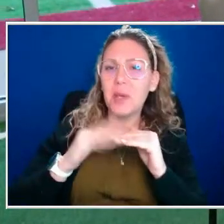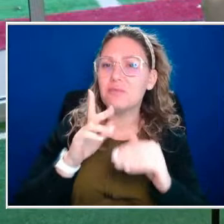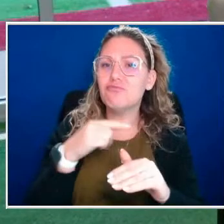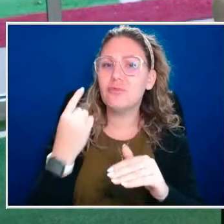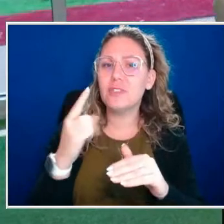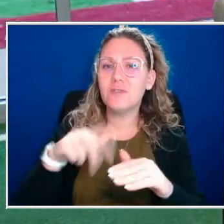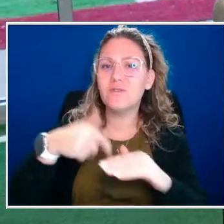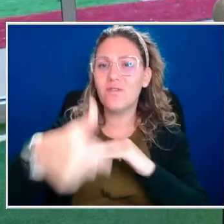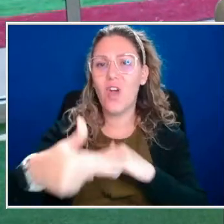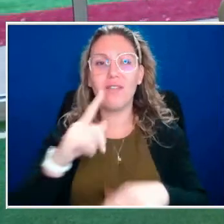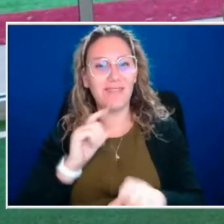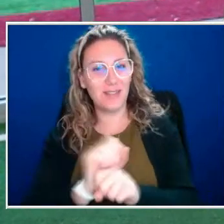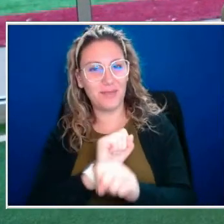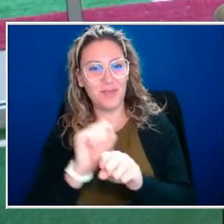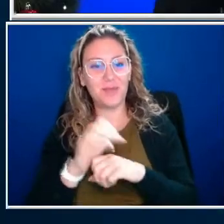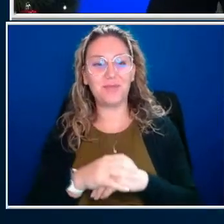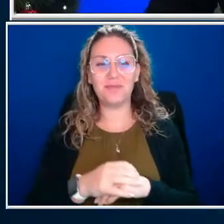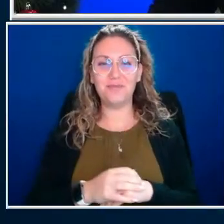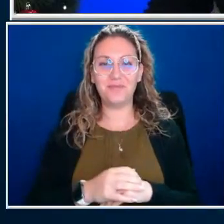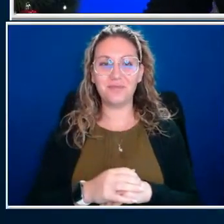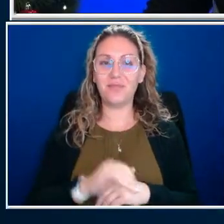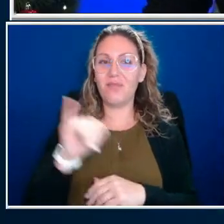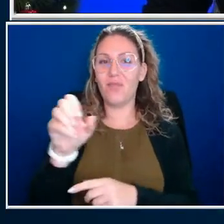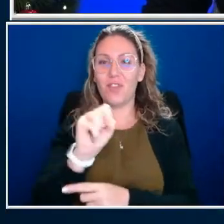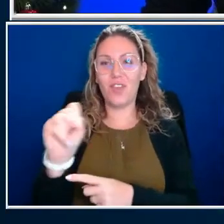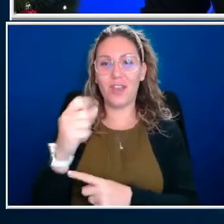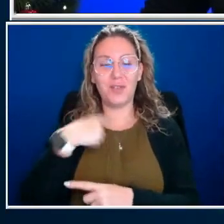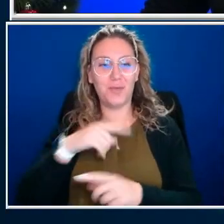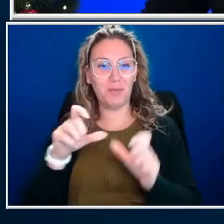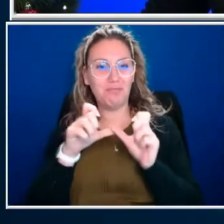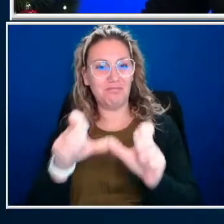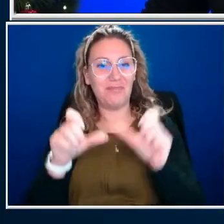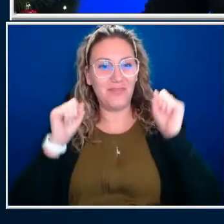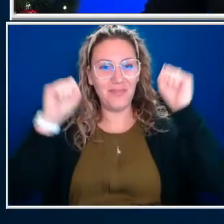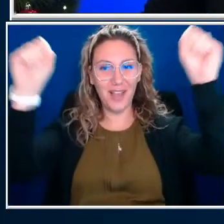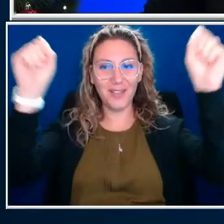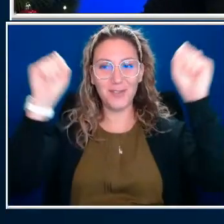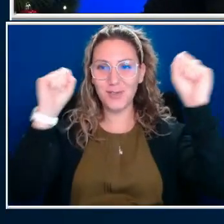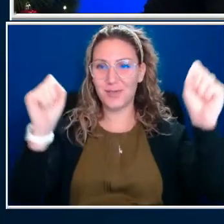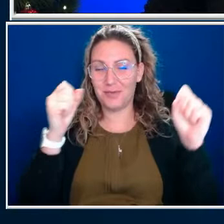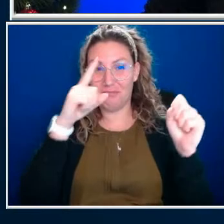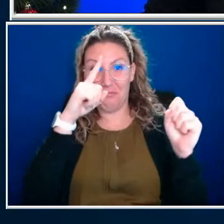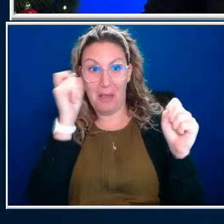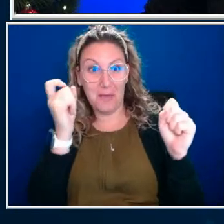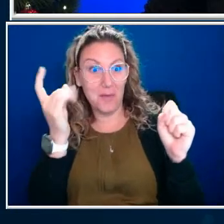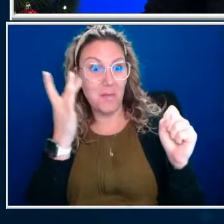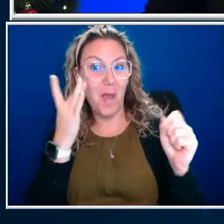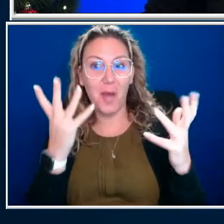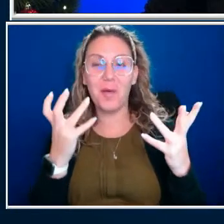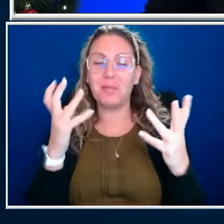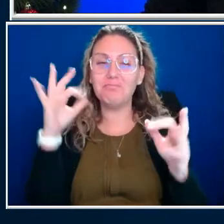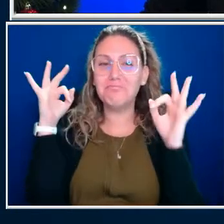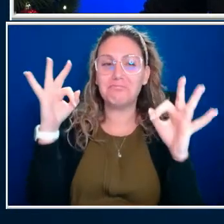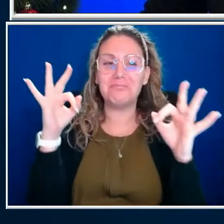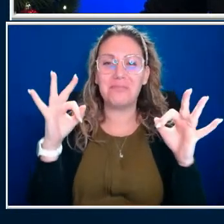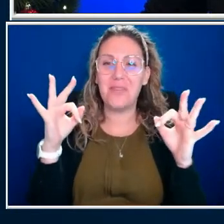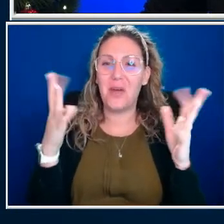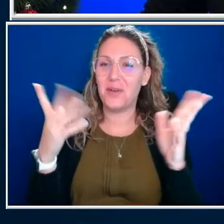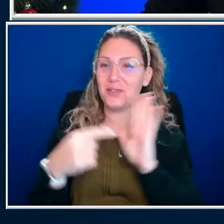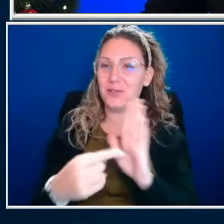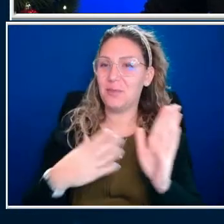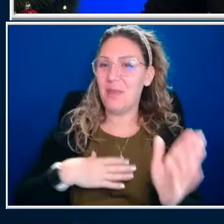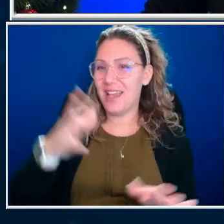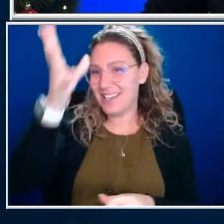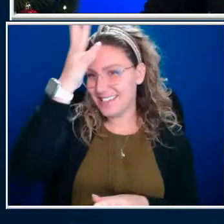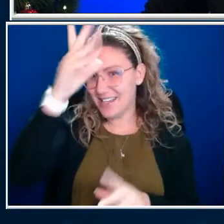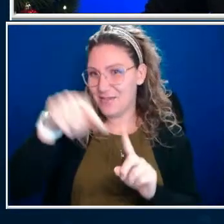absolutely. Jess, we're going to keep doing these exercises here because I want to perfect what I'm going to show my dad when I get home, and this is great. And again, if